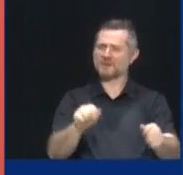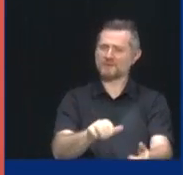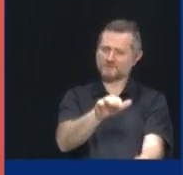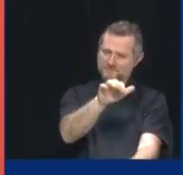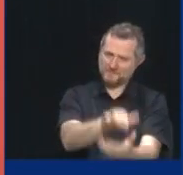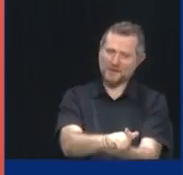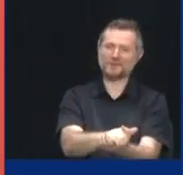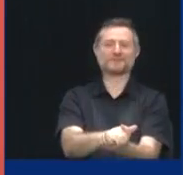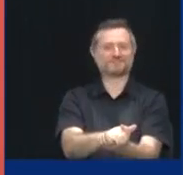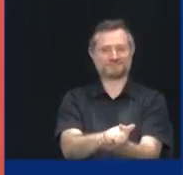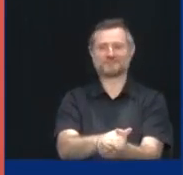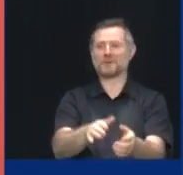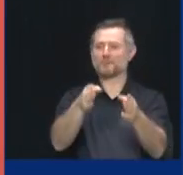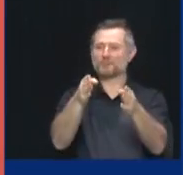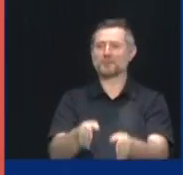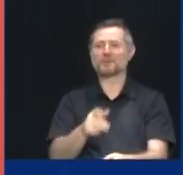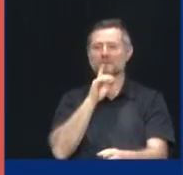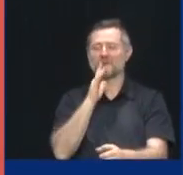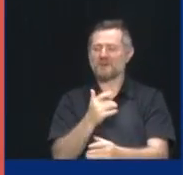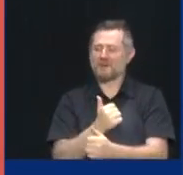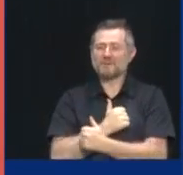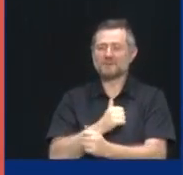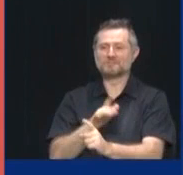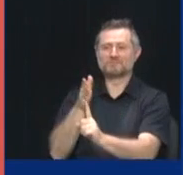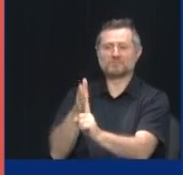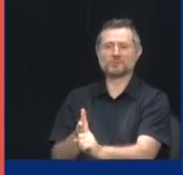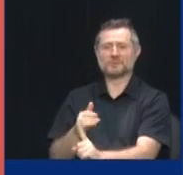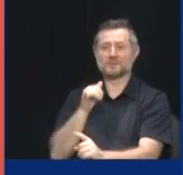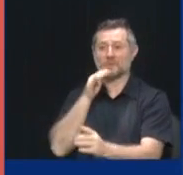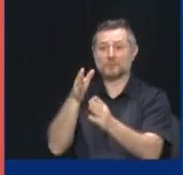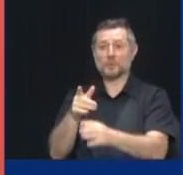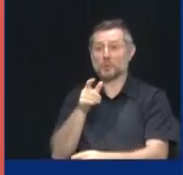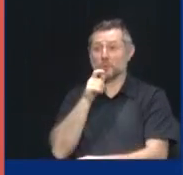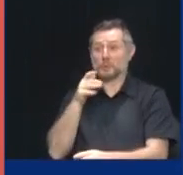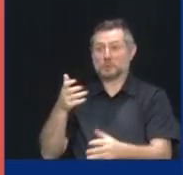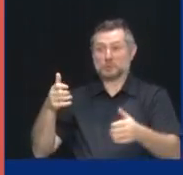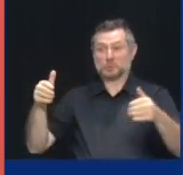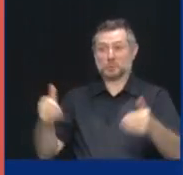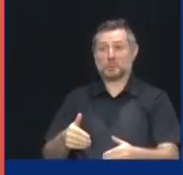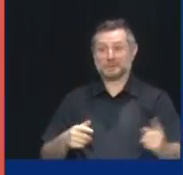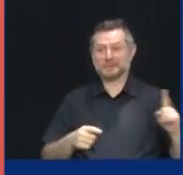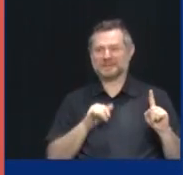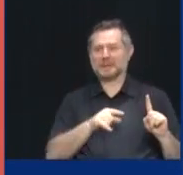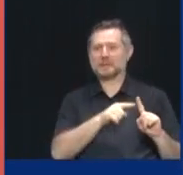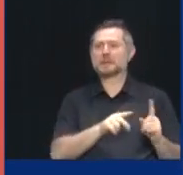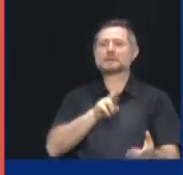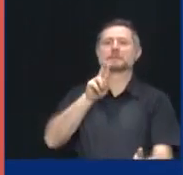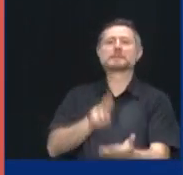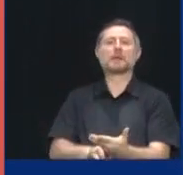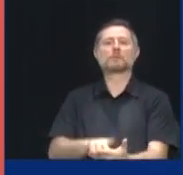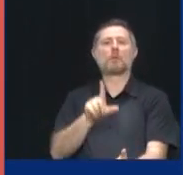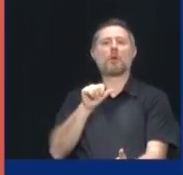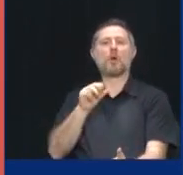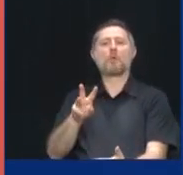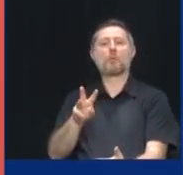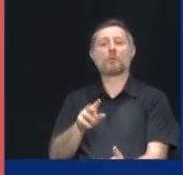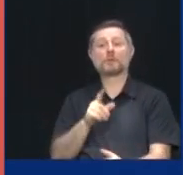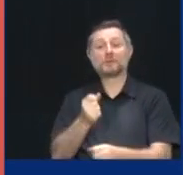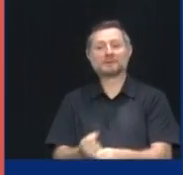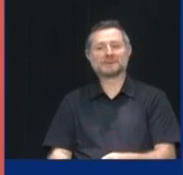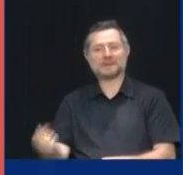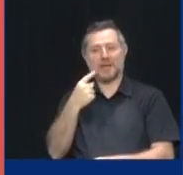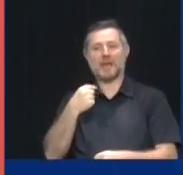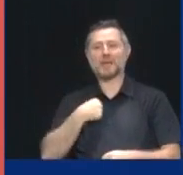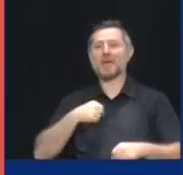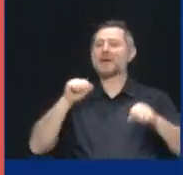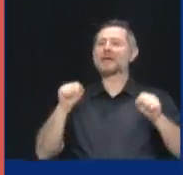because the man I'm going to introduce signed that law. And next year, I'm going to get to marry the love of my life because of the man